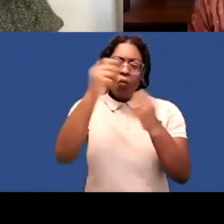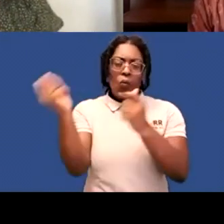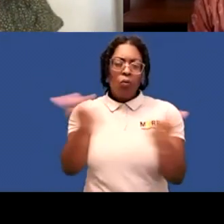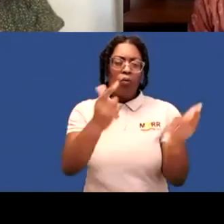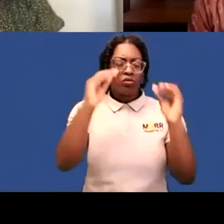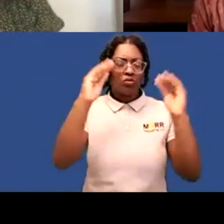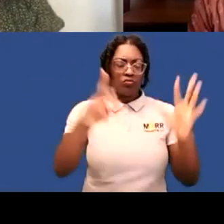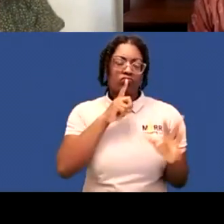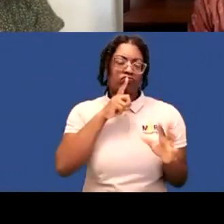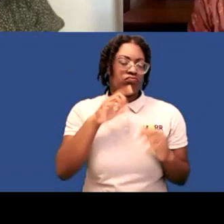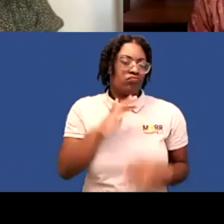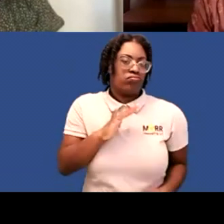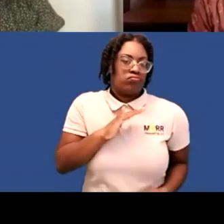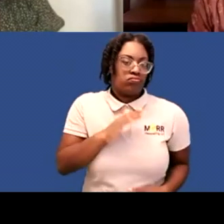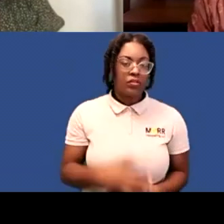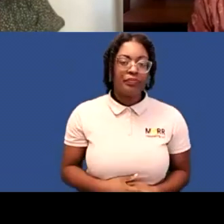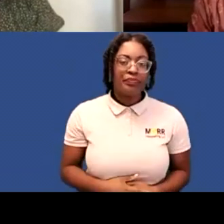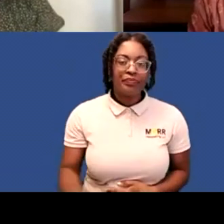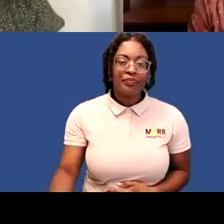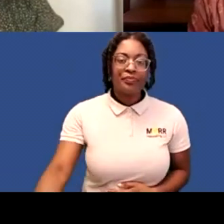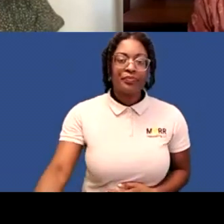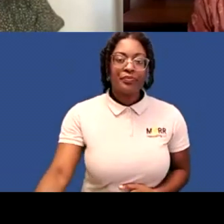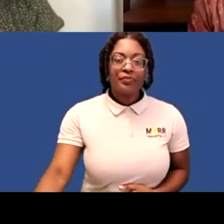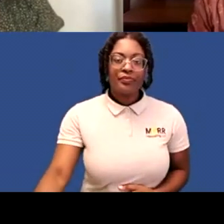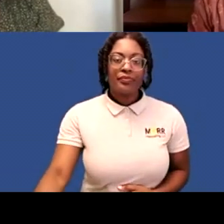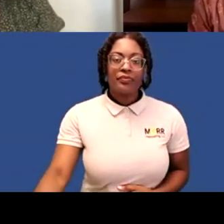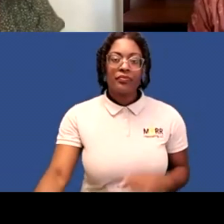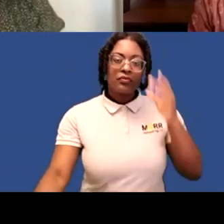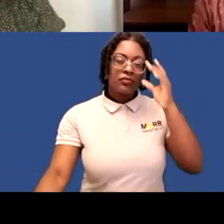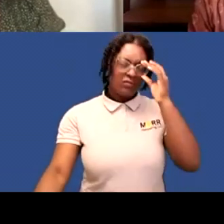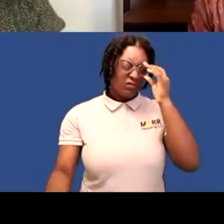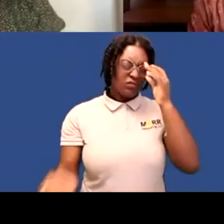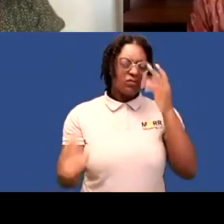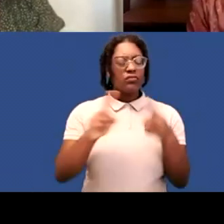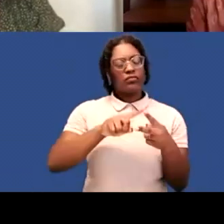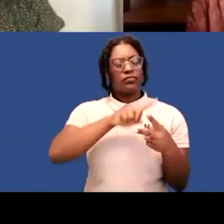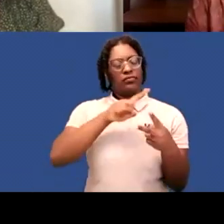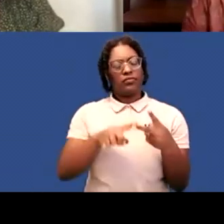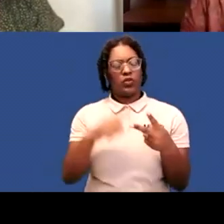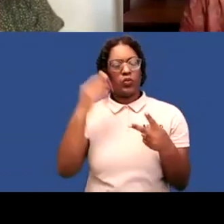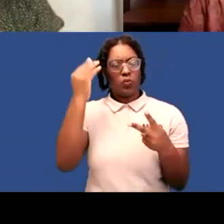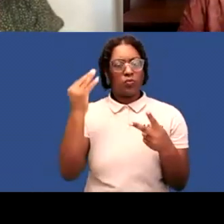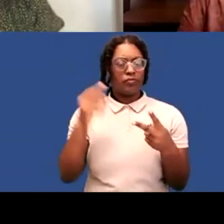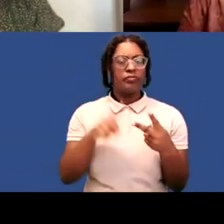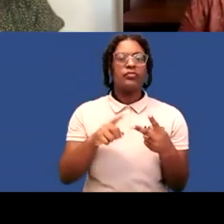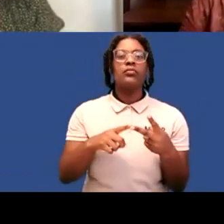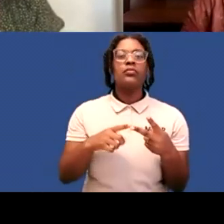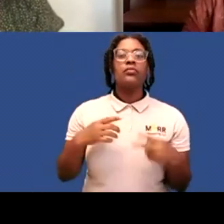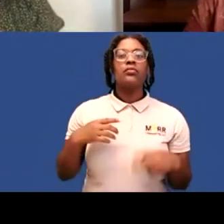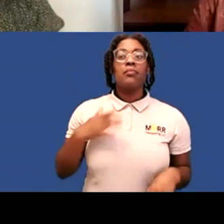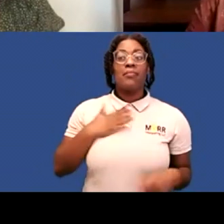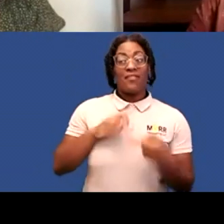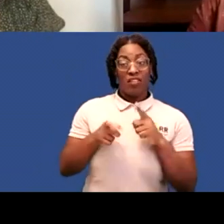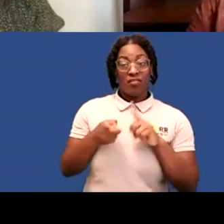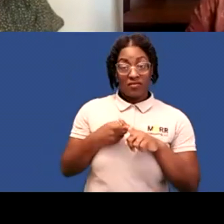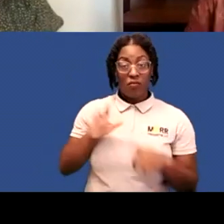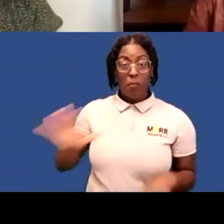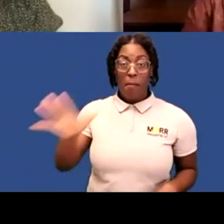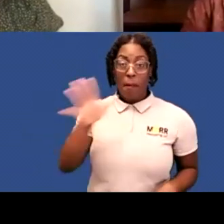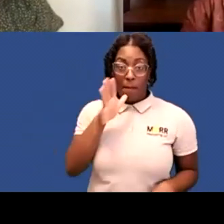And I was also thinking of a friend of mine who is a mom, and she's Guatemalan, and she decided to